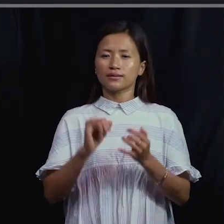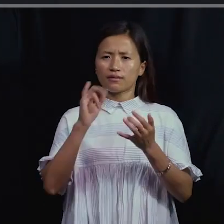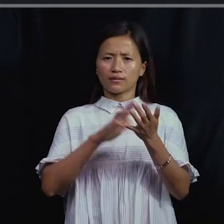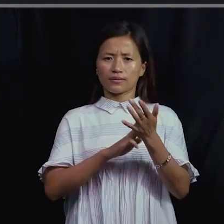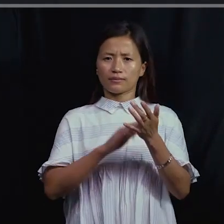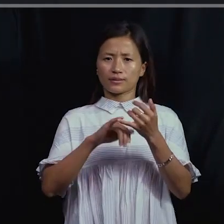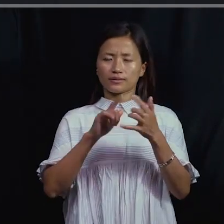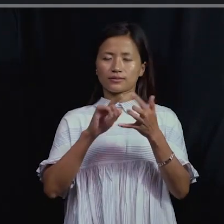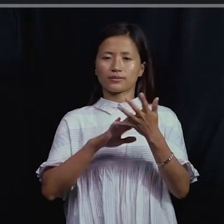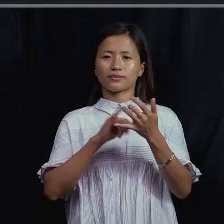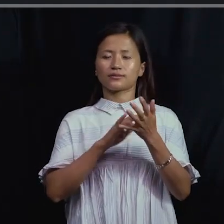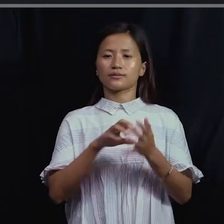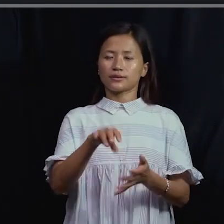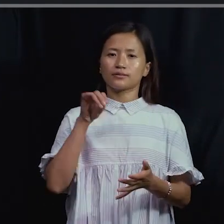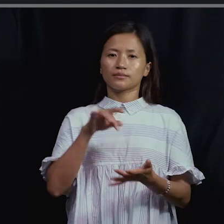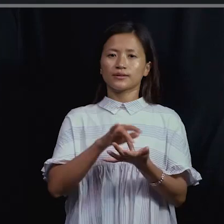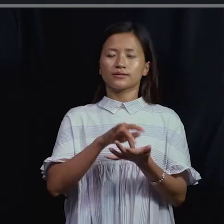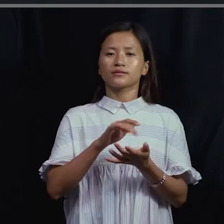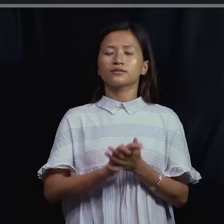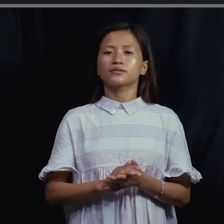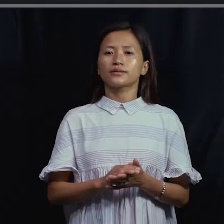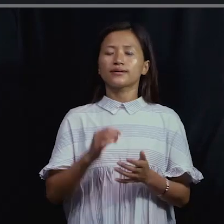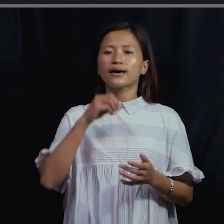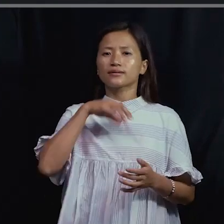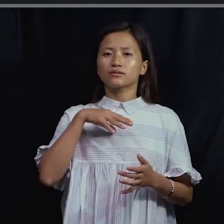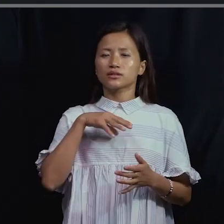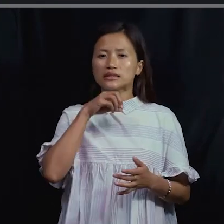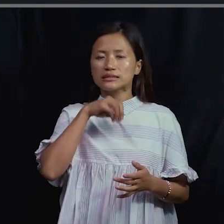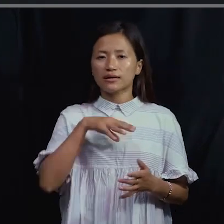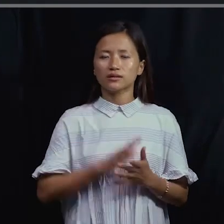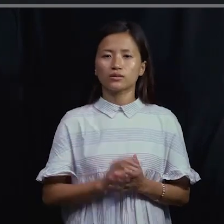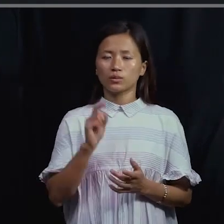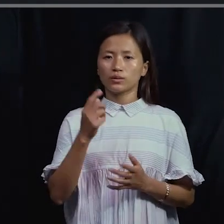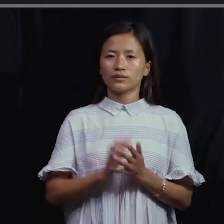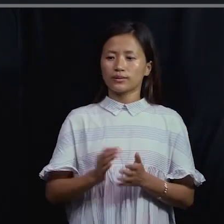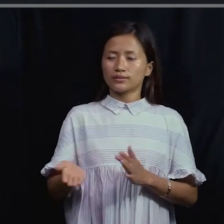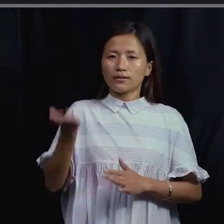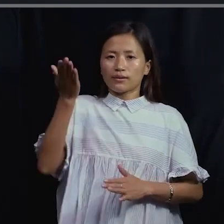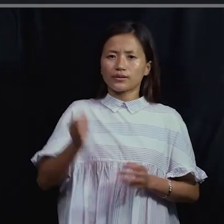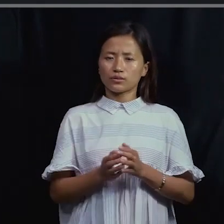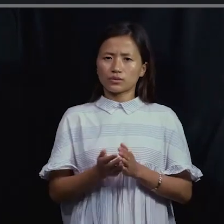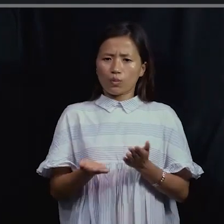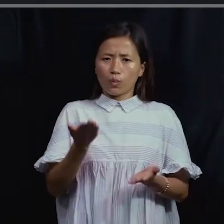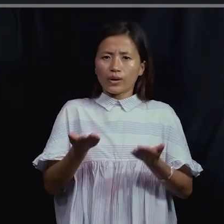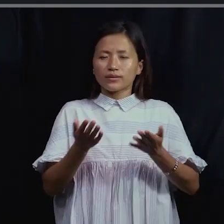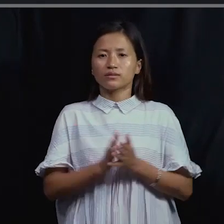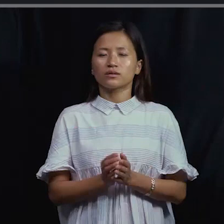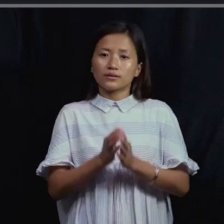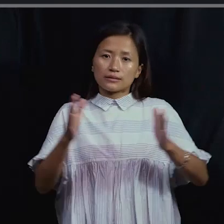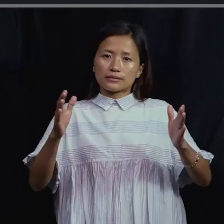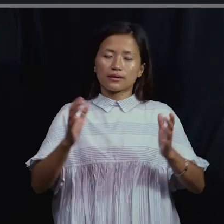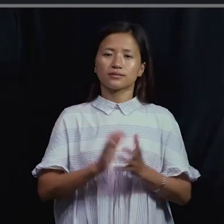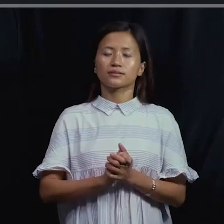and development taking place in the adolescent. That means it might be the height, the weight or the size, and even